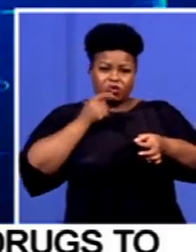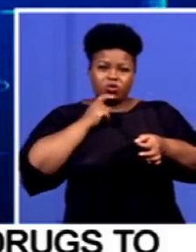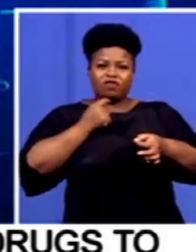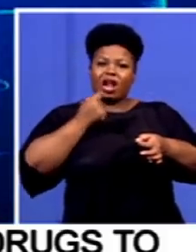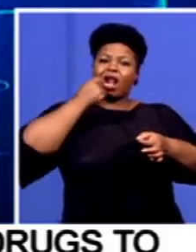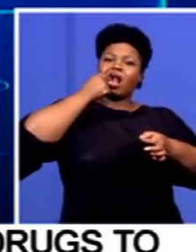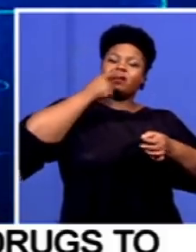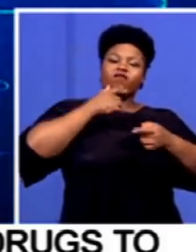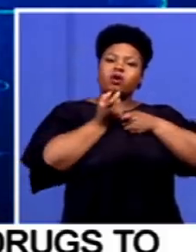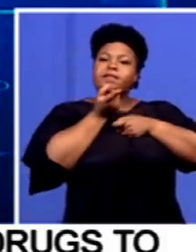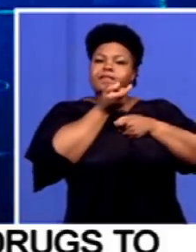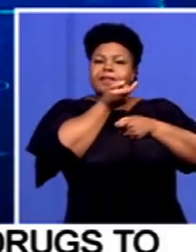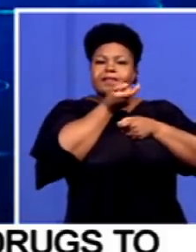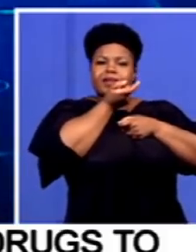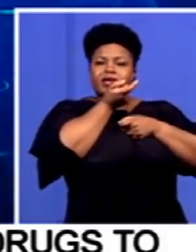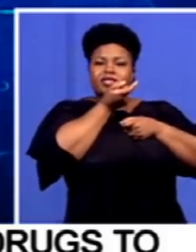Turk, as well as,